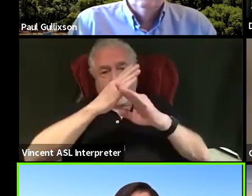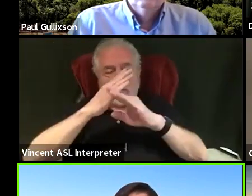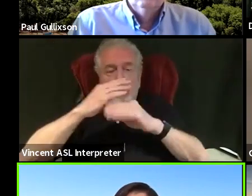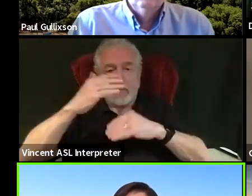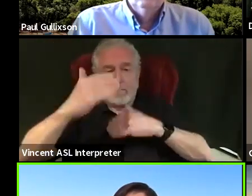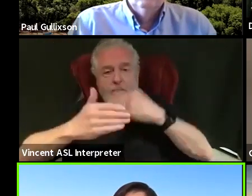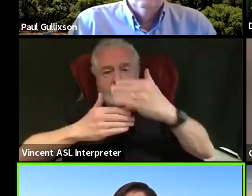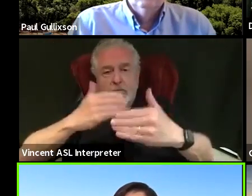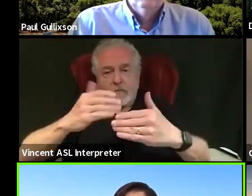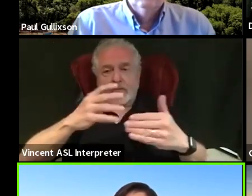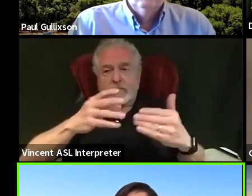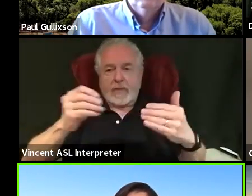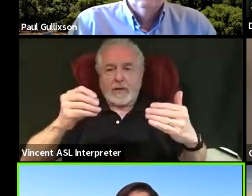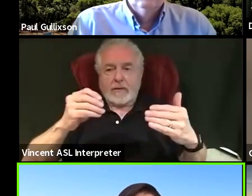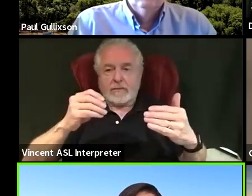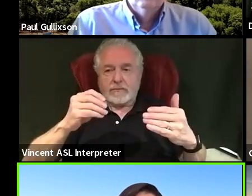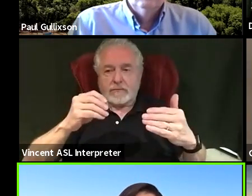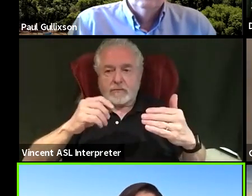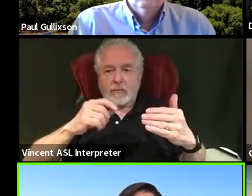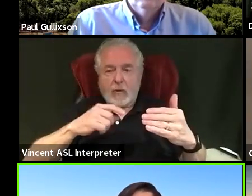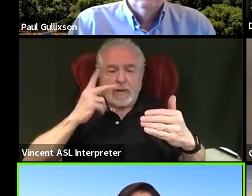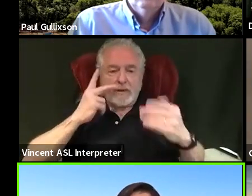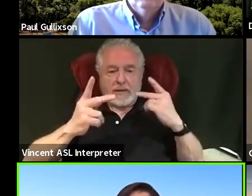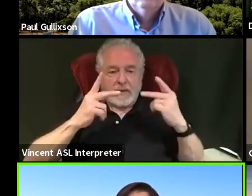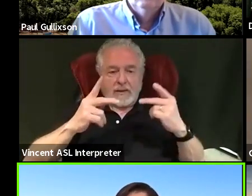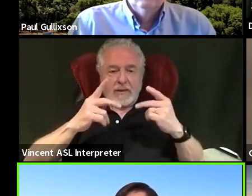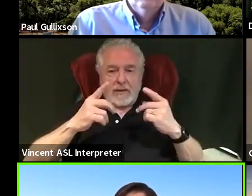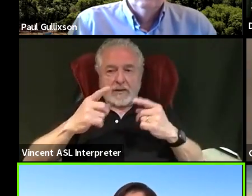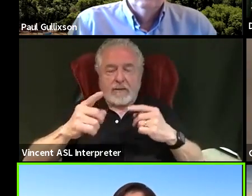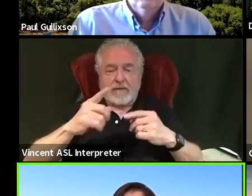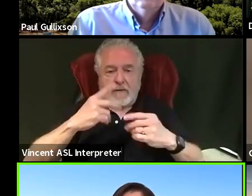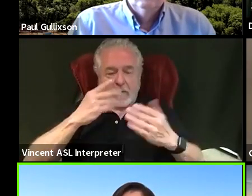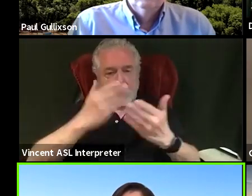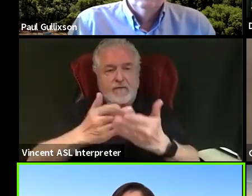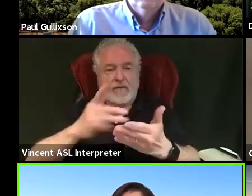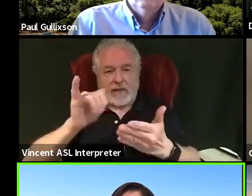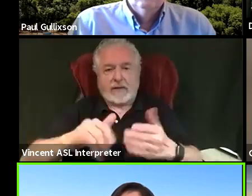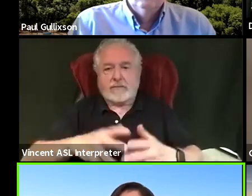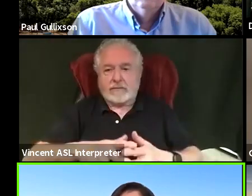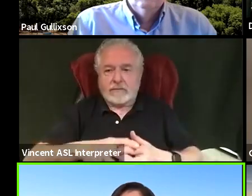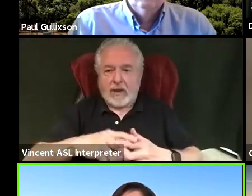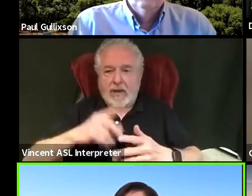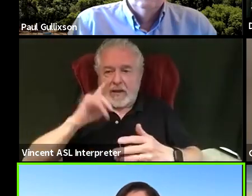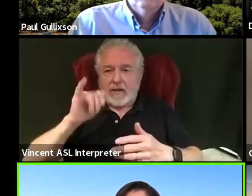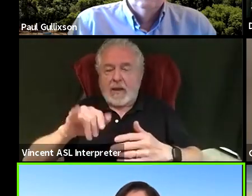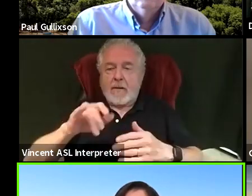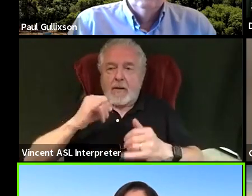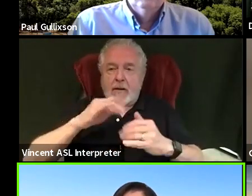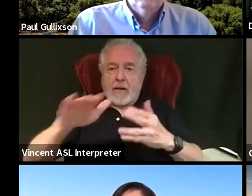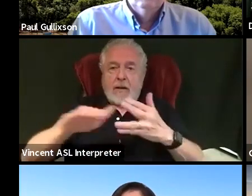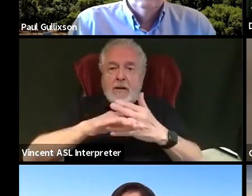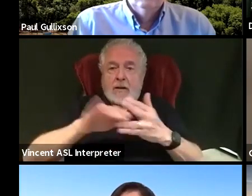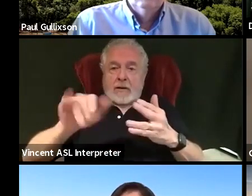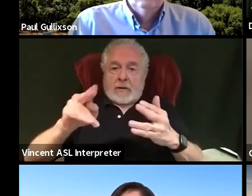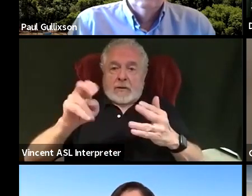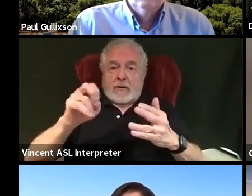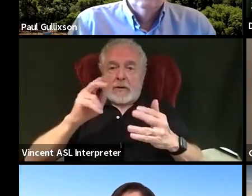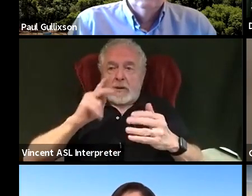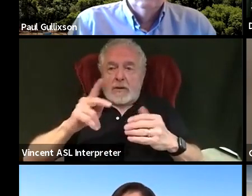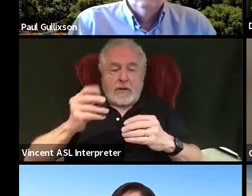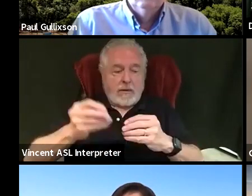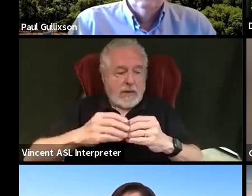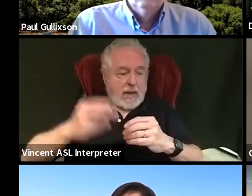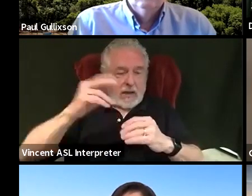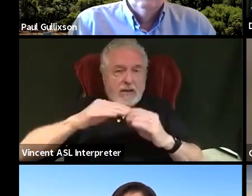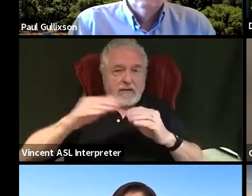along. And we're seeing the benefits of that at this point. So I think that by the middle of June, we're gonna be at a much